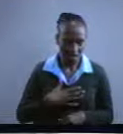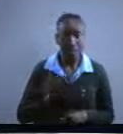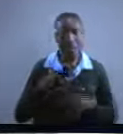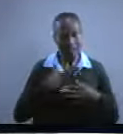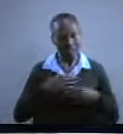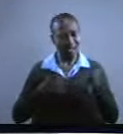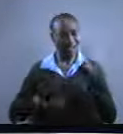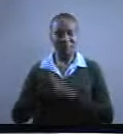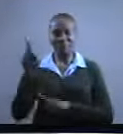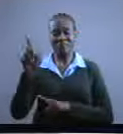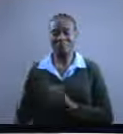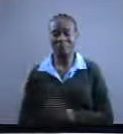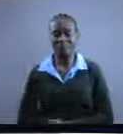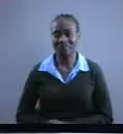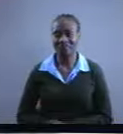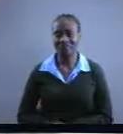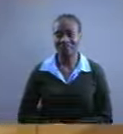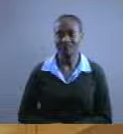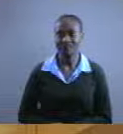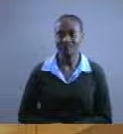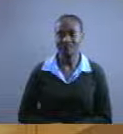it.